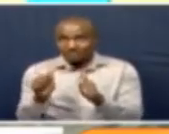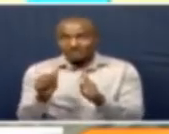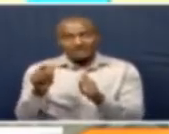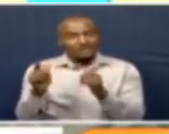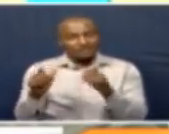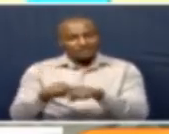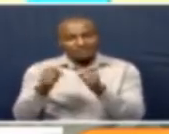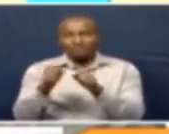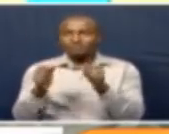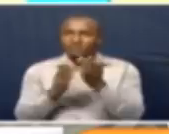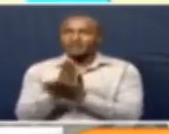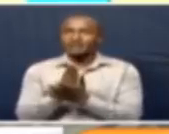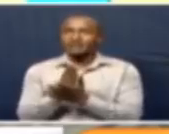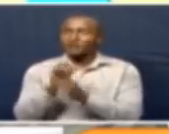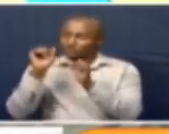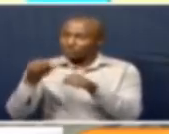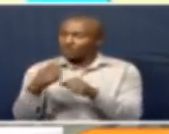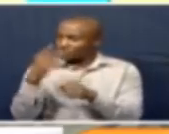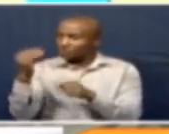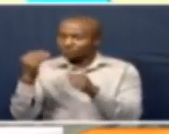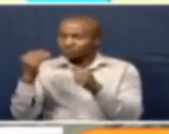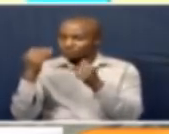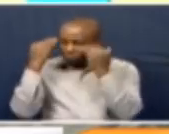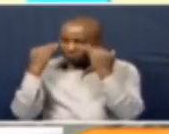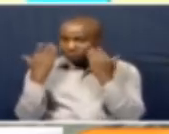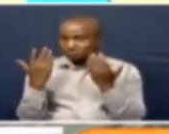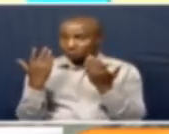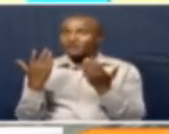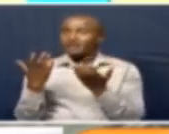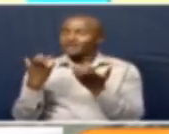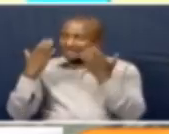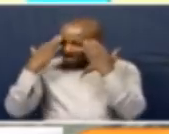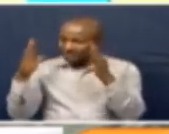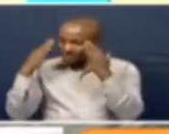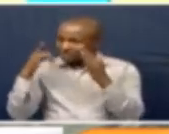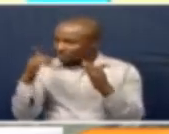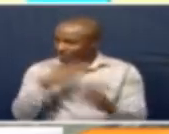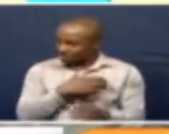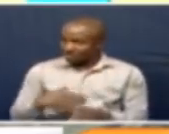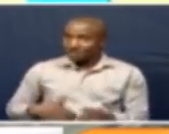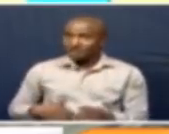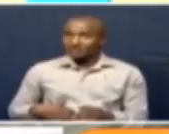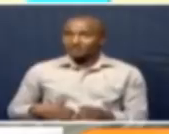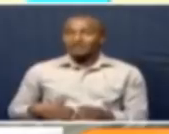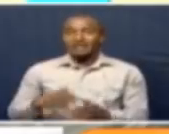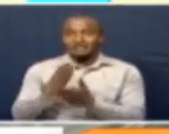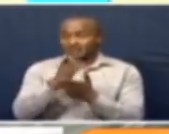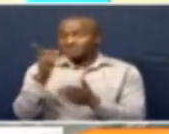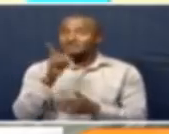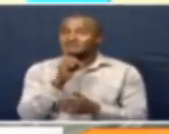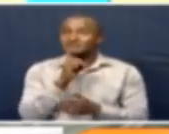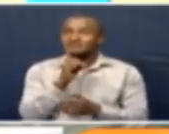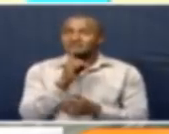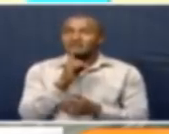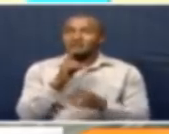right, and you are entitled to legal redress. So I think a lot of awareness is needed among the young models. Uh-huh. I heard in that clip they were saying that they model